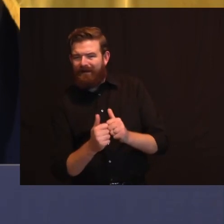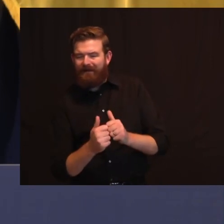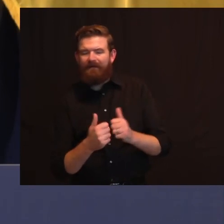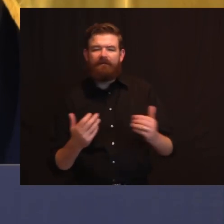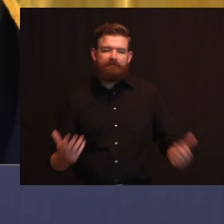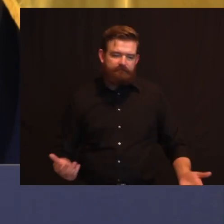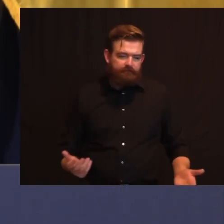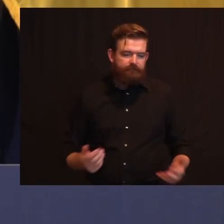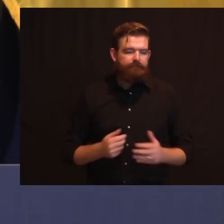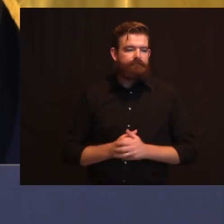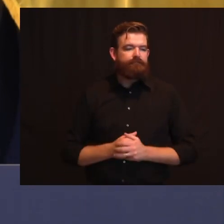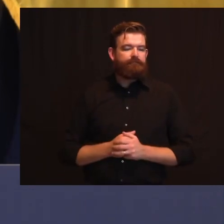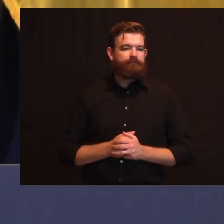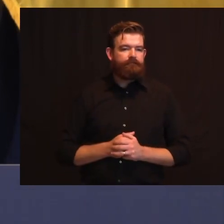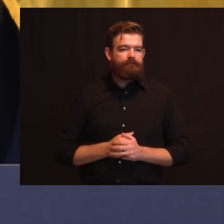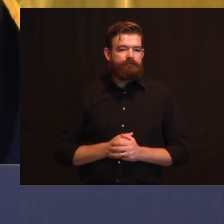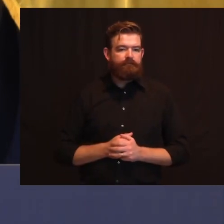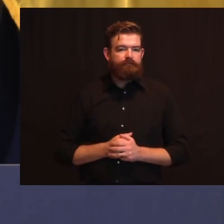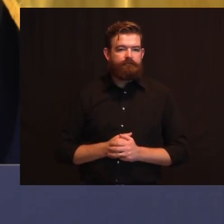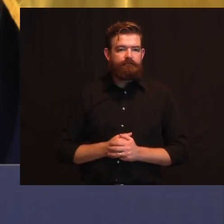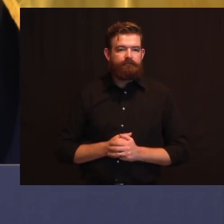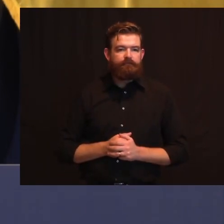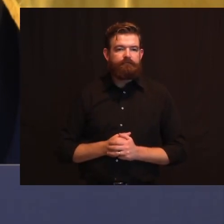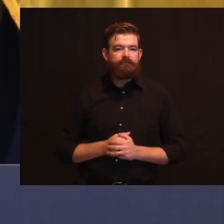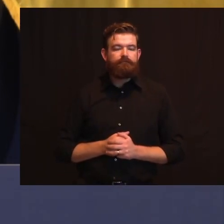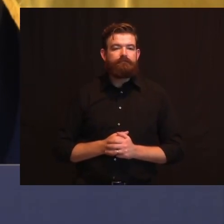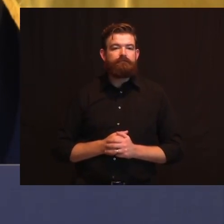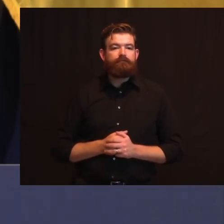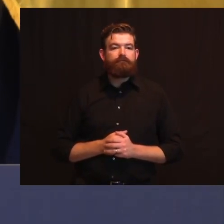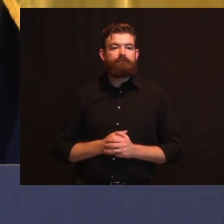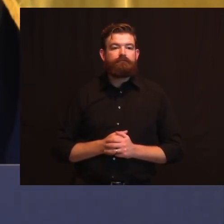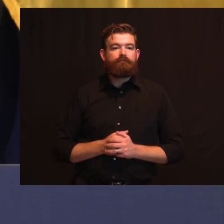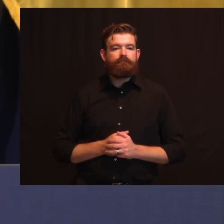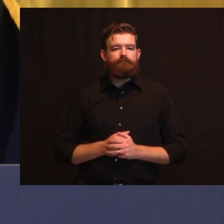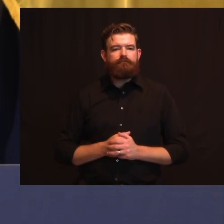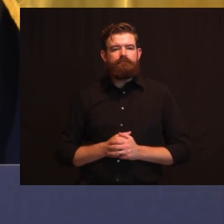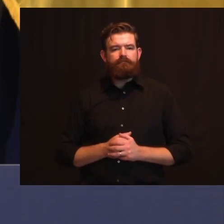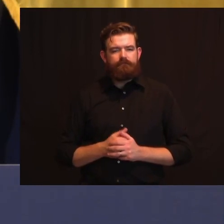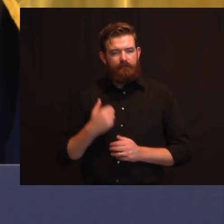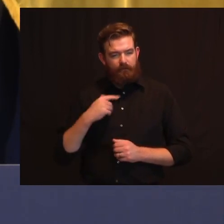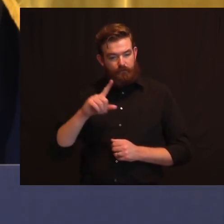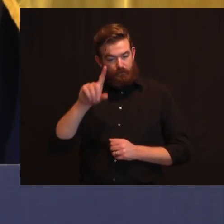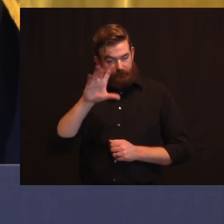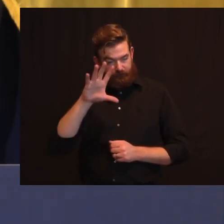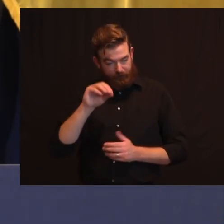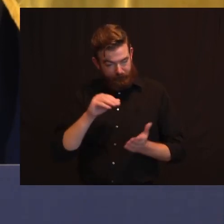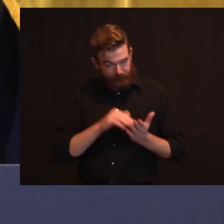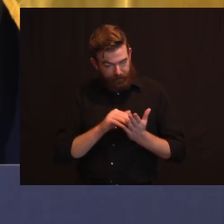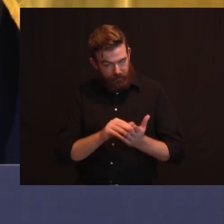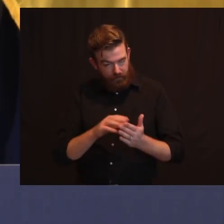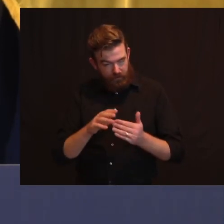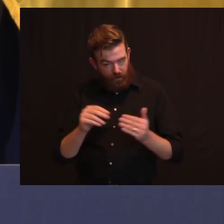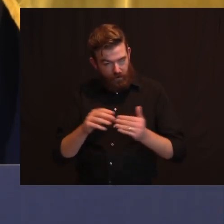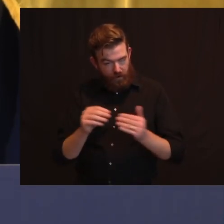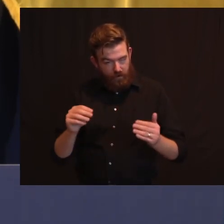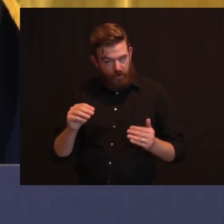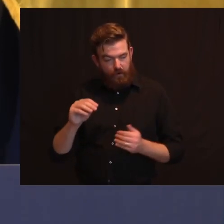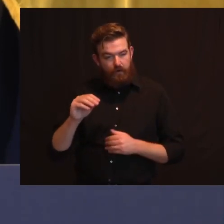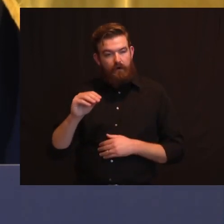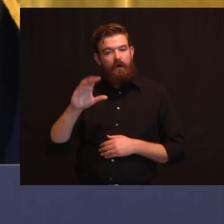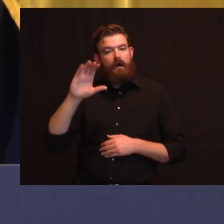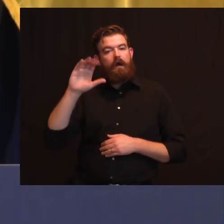education. $150 million of CARES Act money to get schools back open, is that the question? And that the issue was it wasn't enough? Correct.